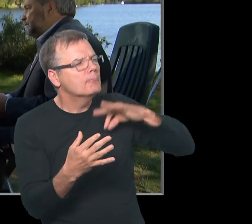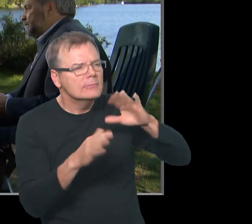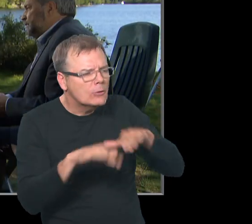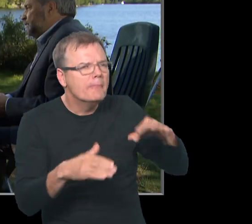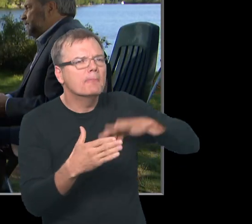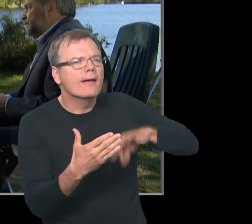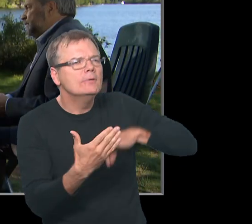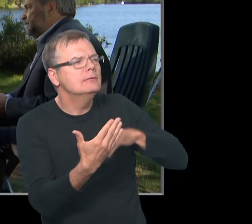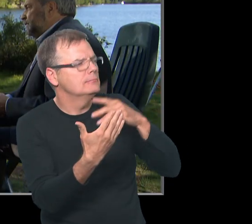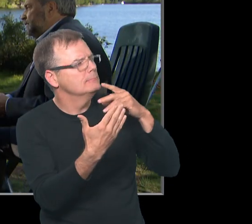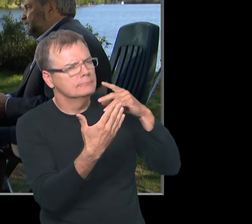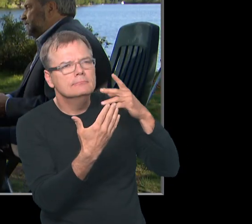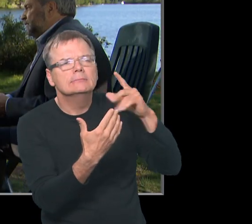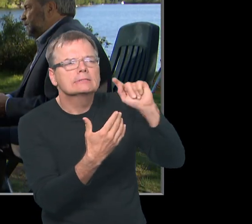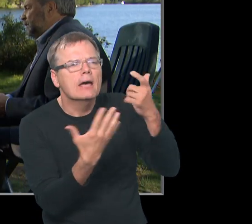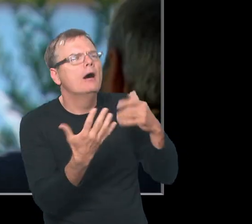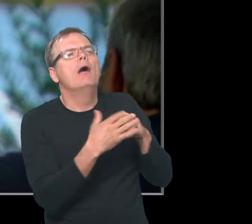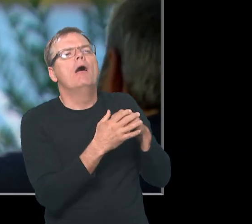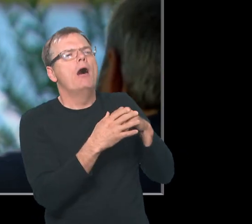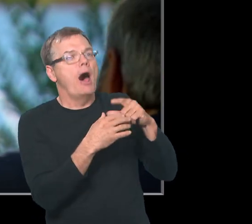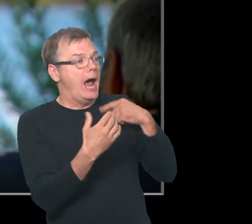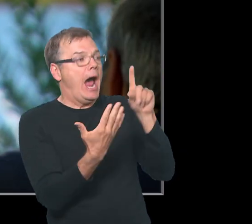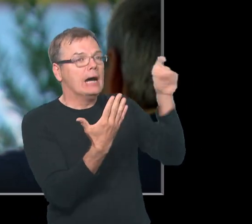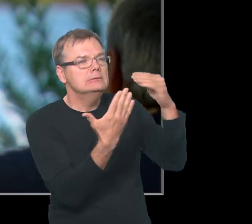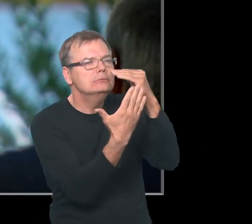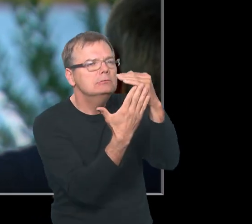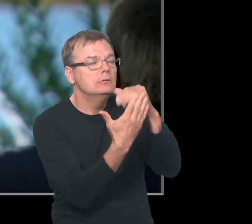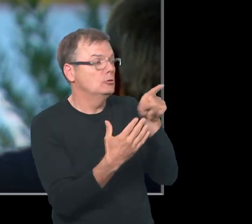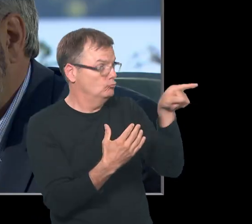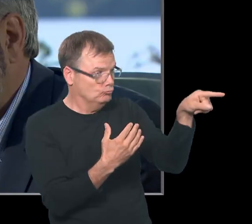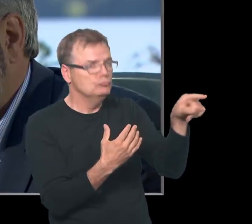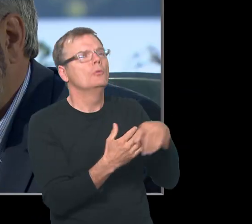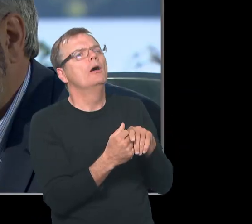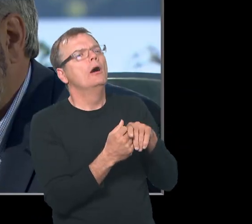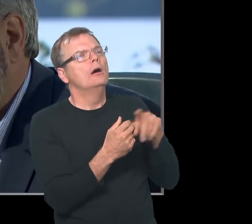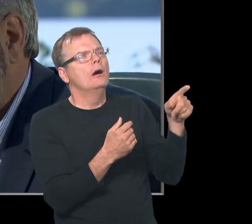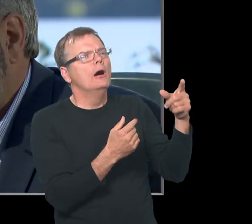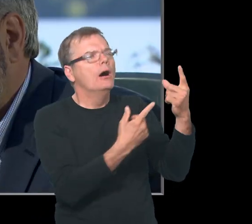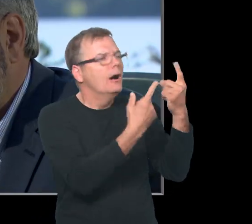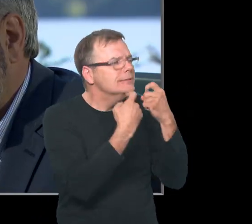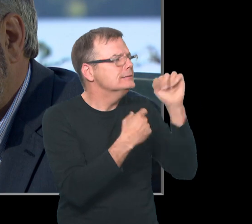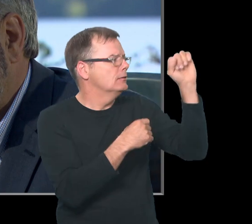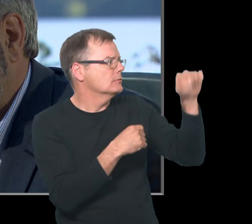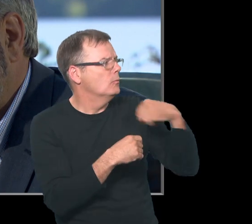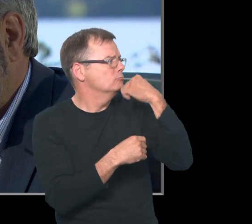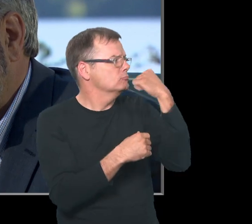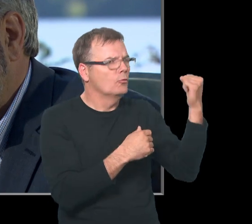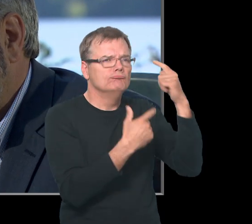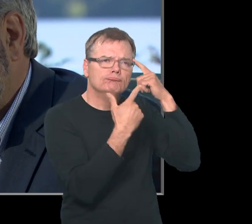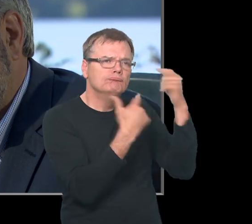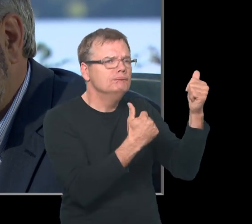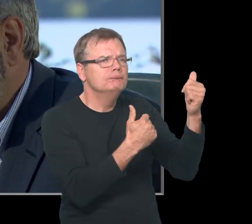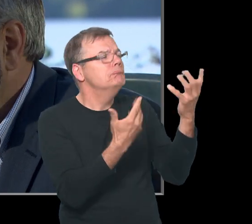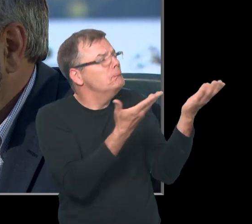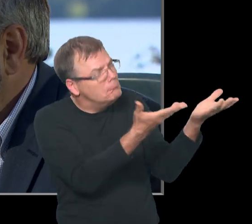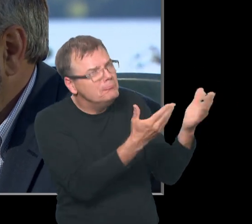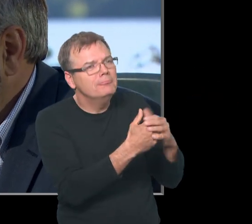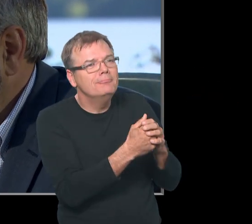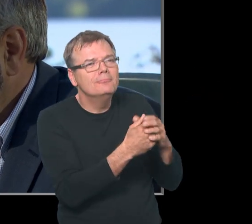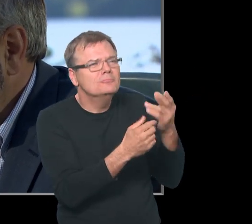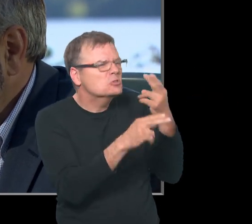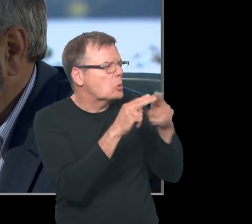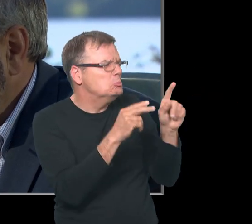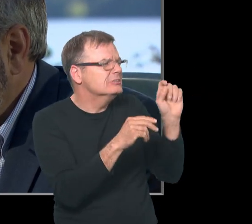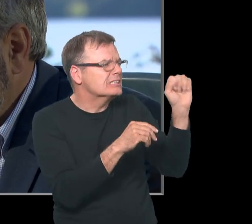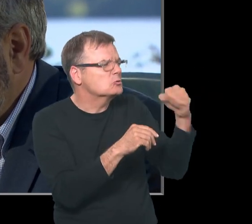to kind of do a checklist on what you would do with that list. Sure. A yes or no on continuing certain things. Now, you're asking a lot